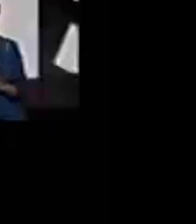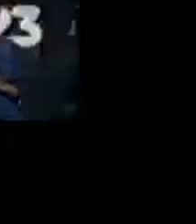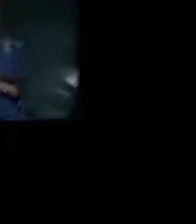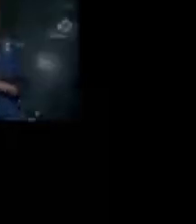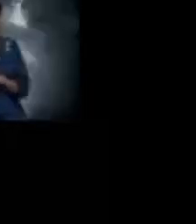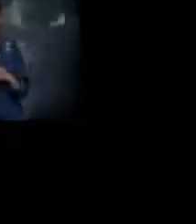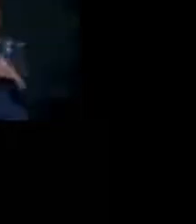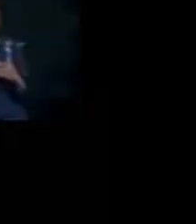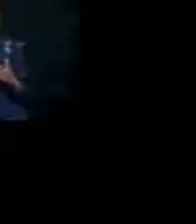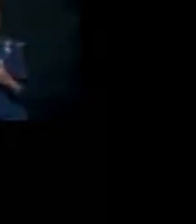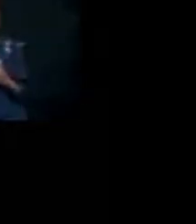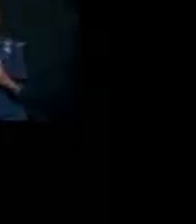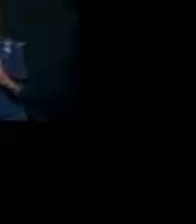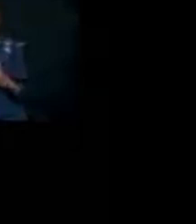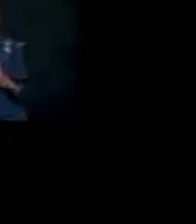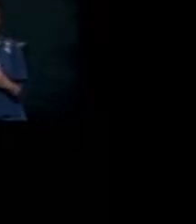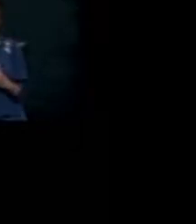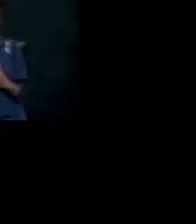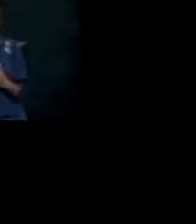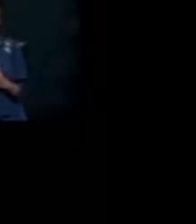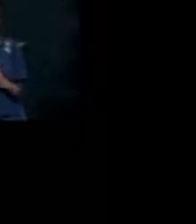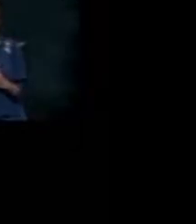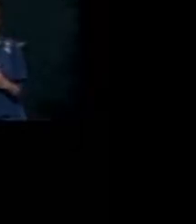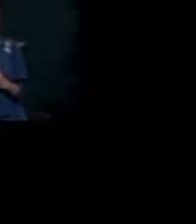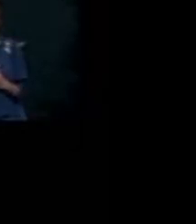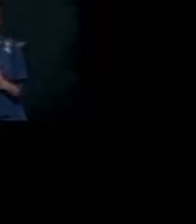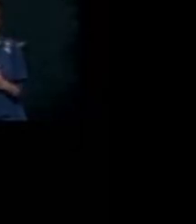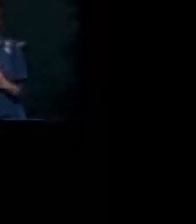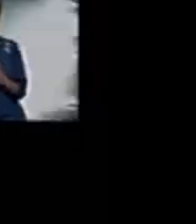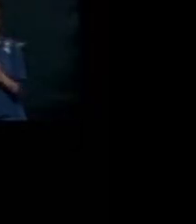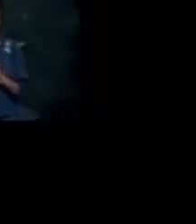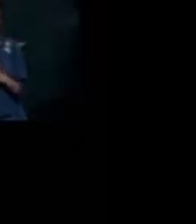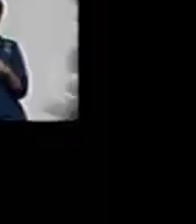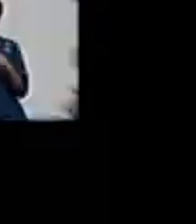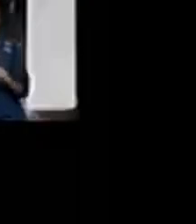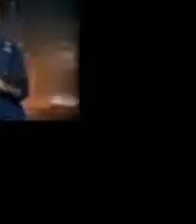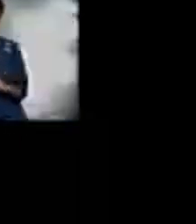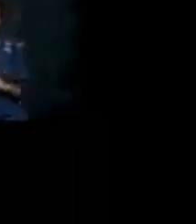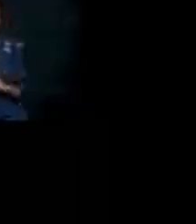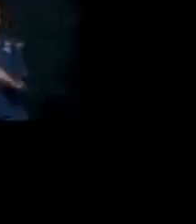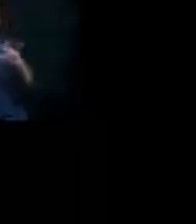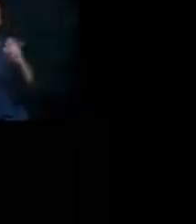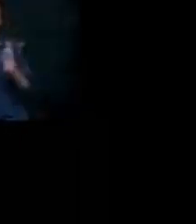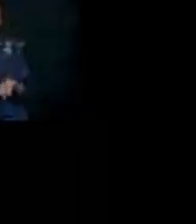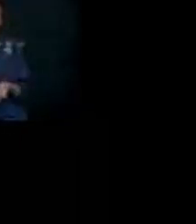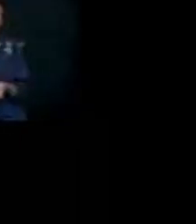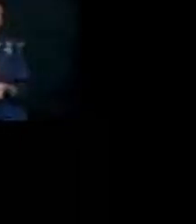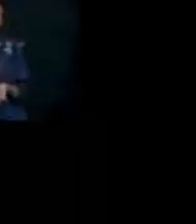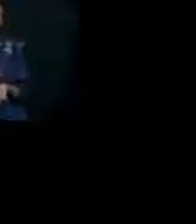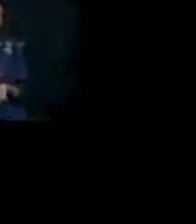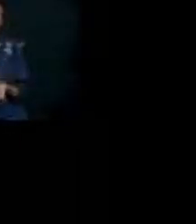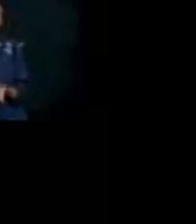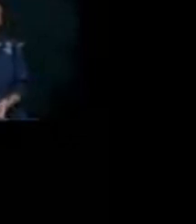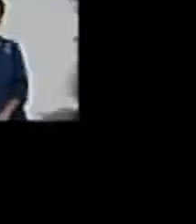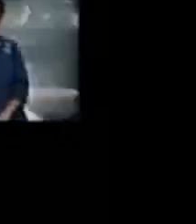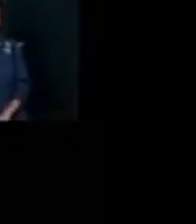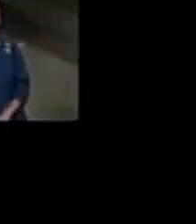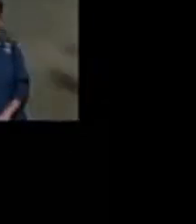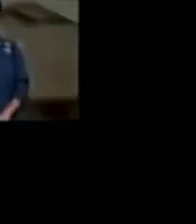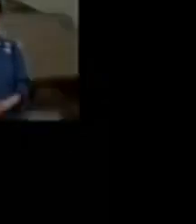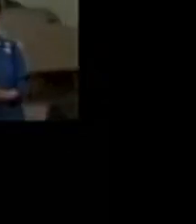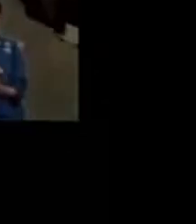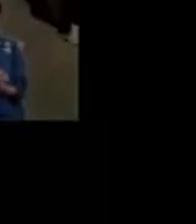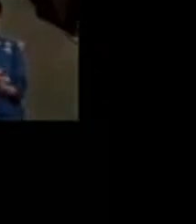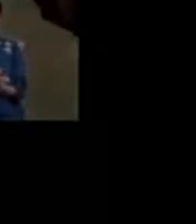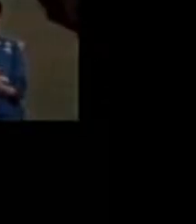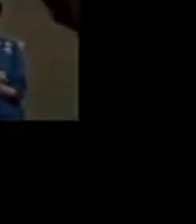All July 27th to August 1st, 2023, at 1600 hours GMT daily. Live